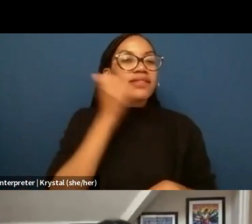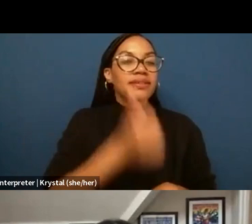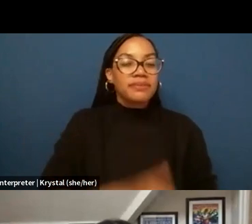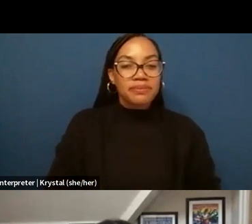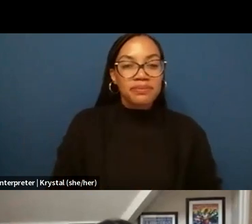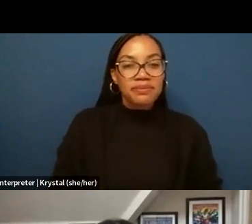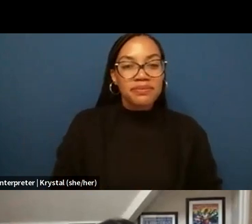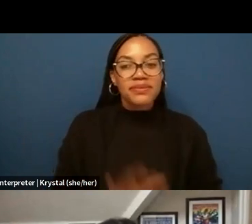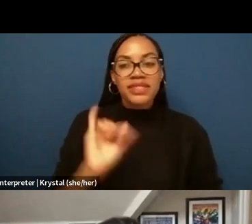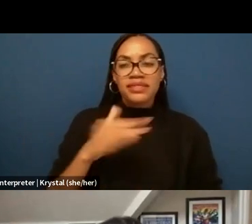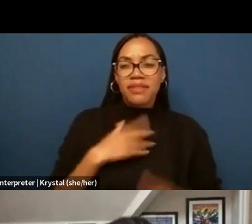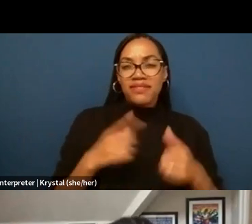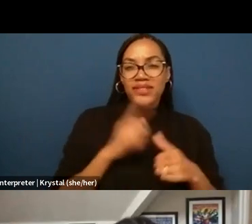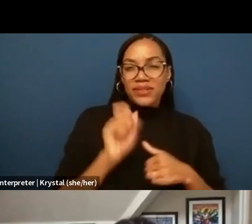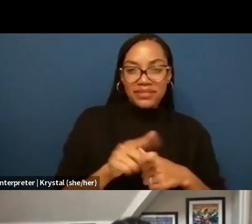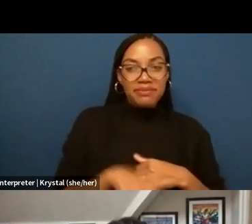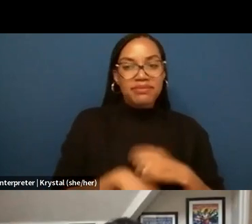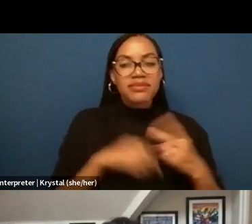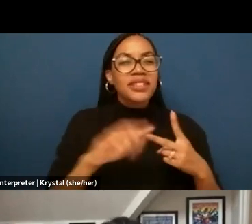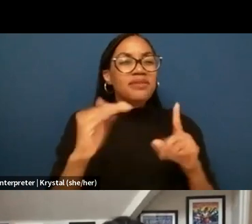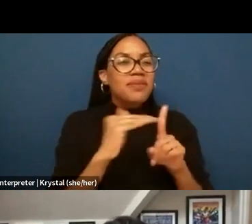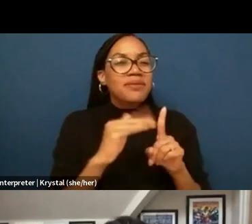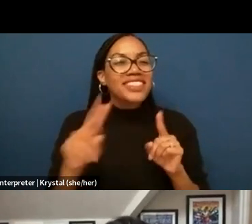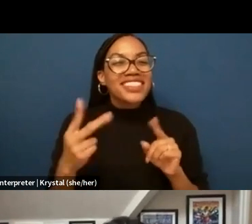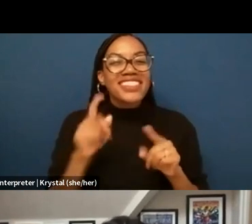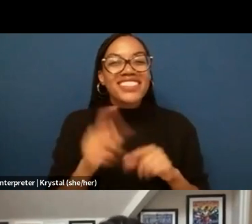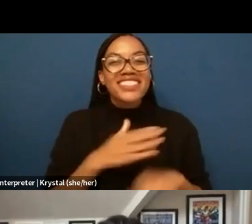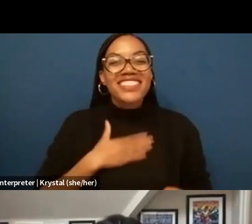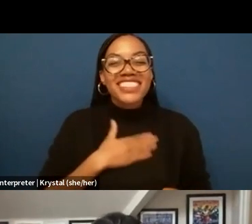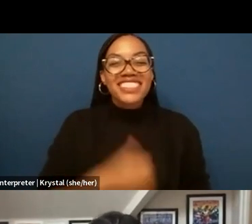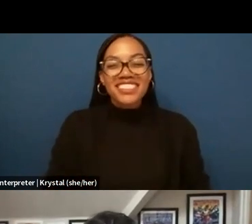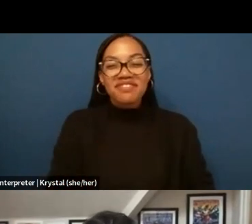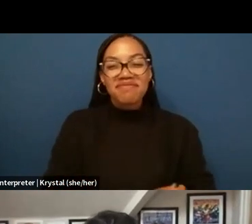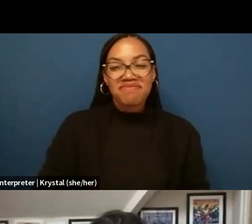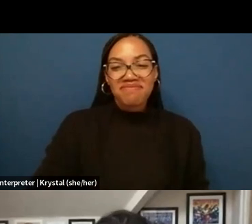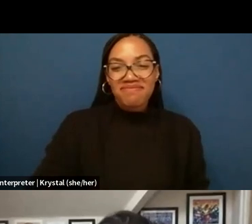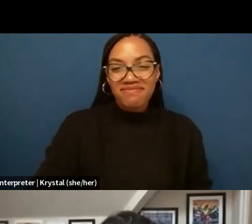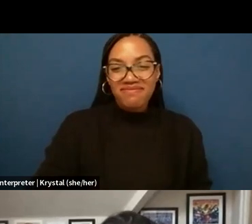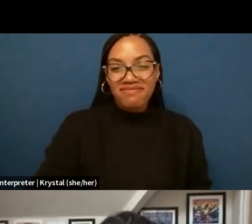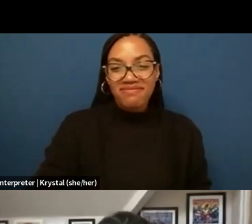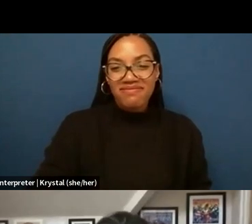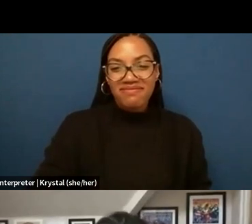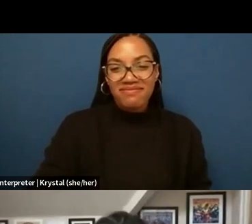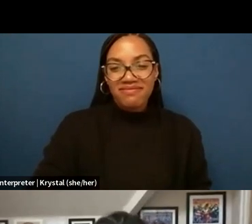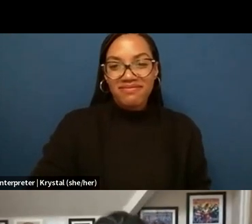That was my first question. I think the other question, can you remind me what the second part was? I'm sorry.